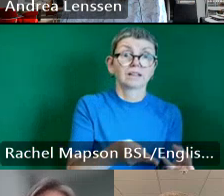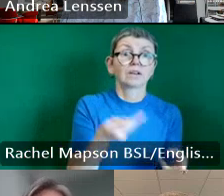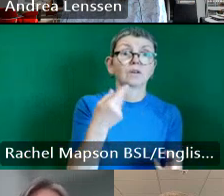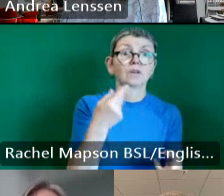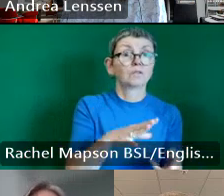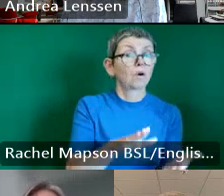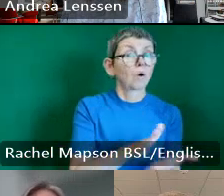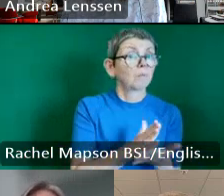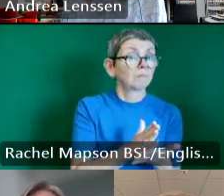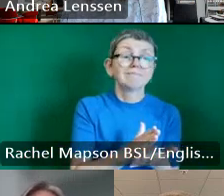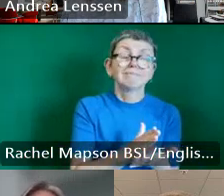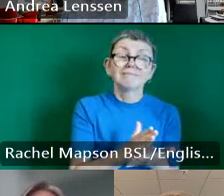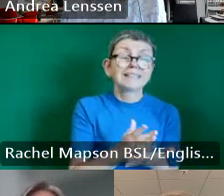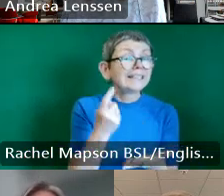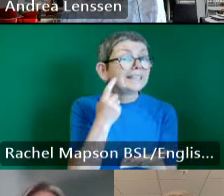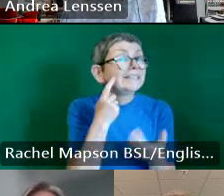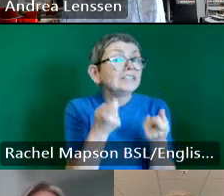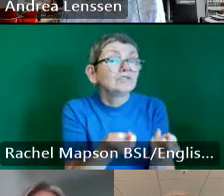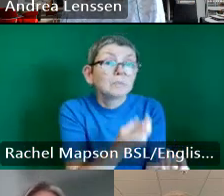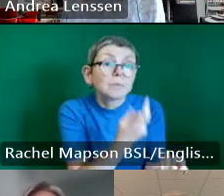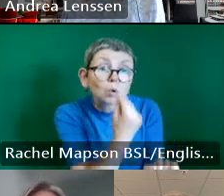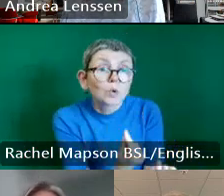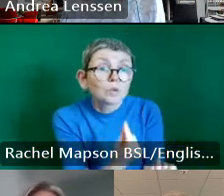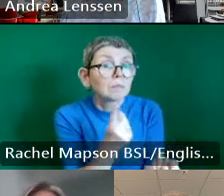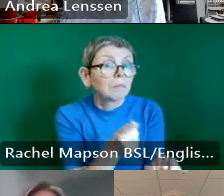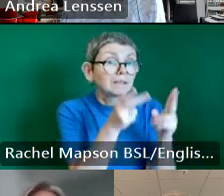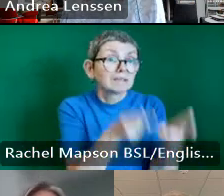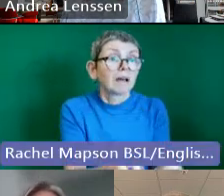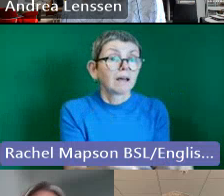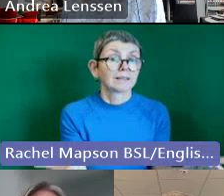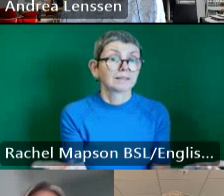that could have been easily treated through medical practice.